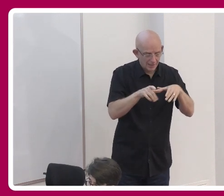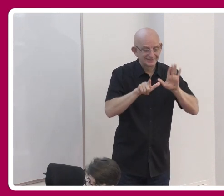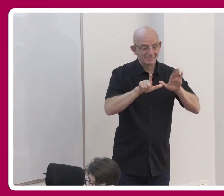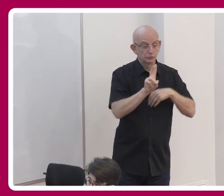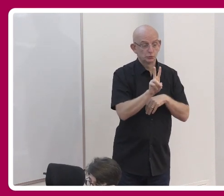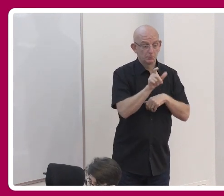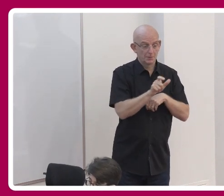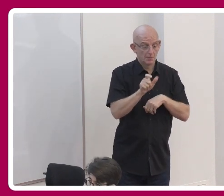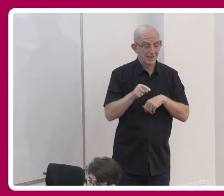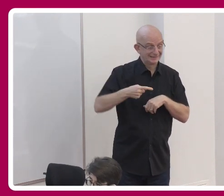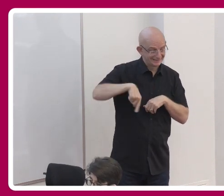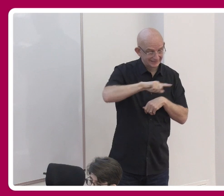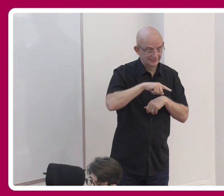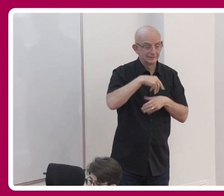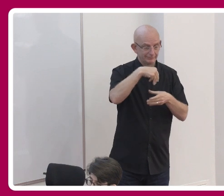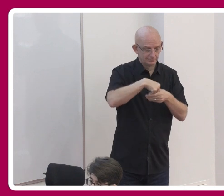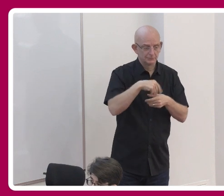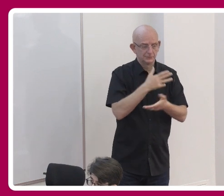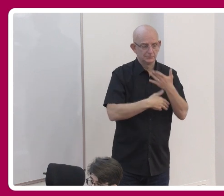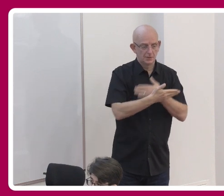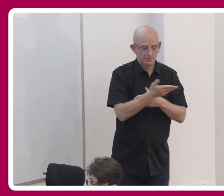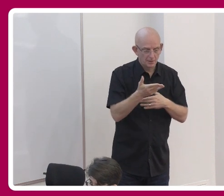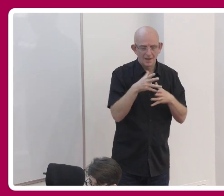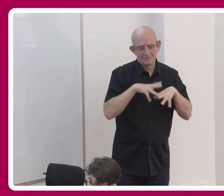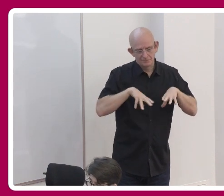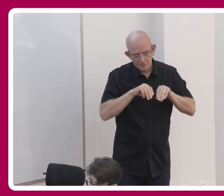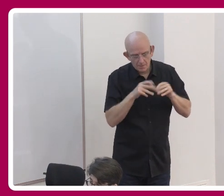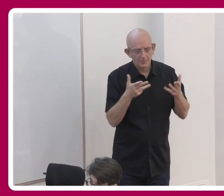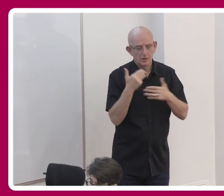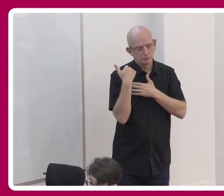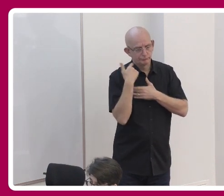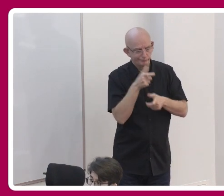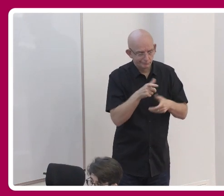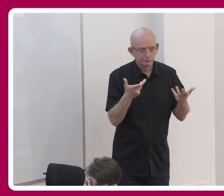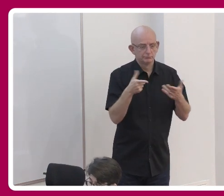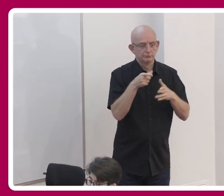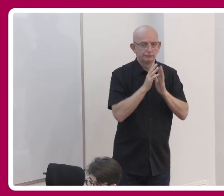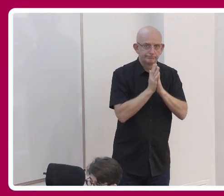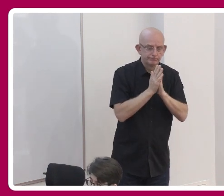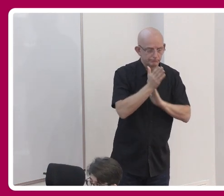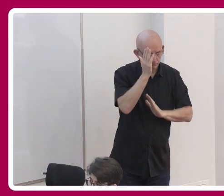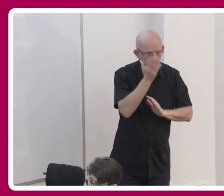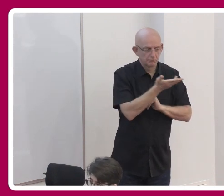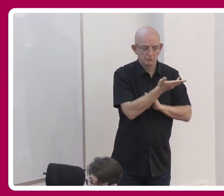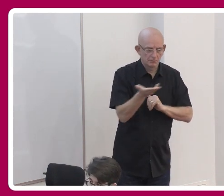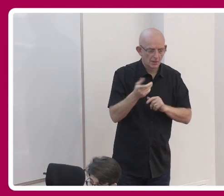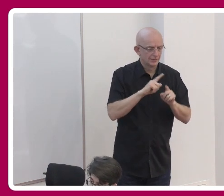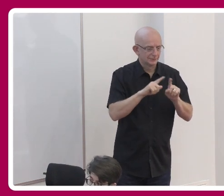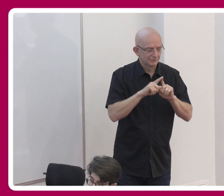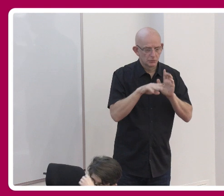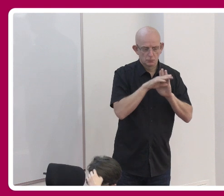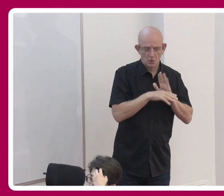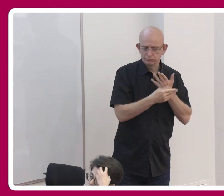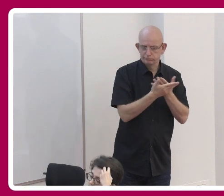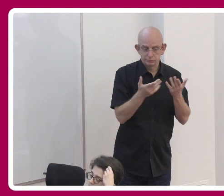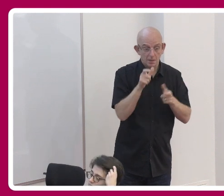people with disabilities. So kind of that's the approach that we take to the work. In the interviews,